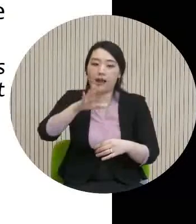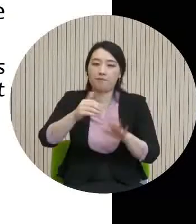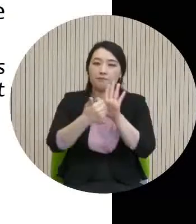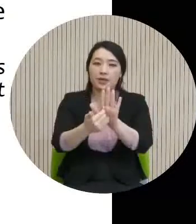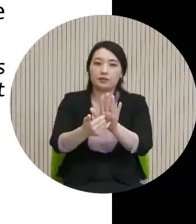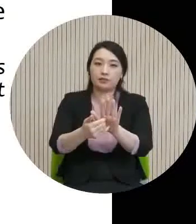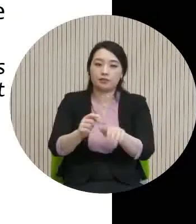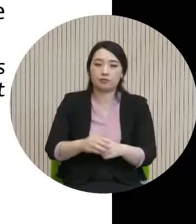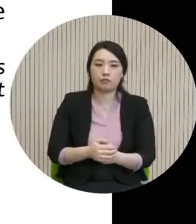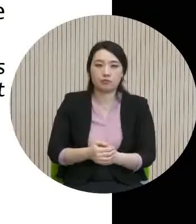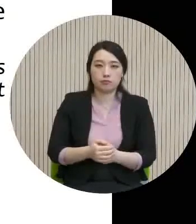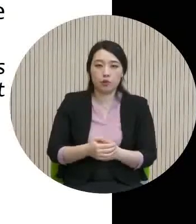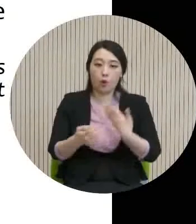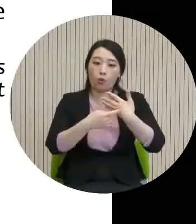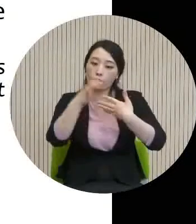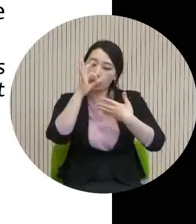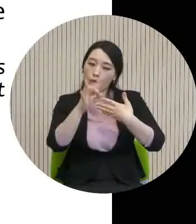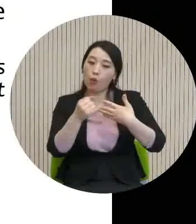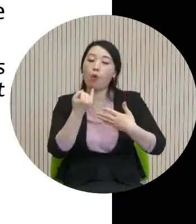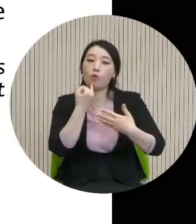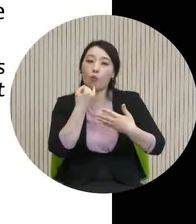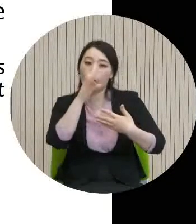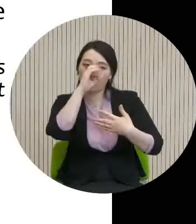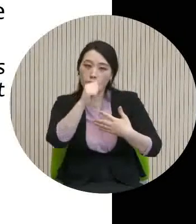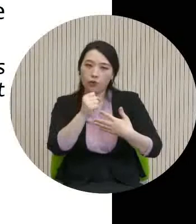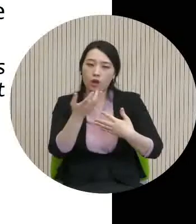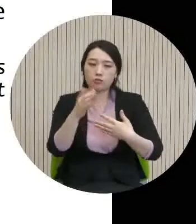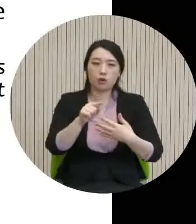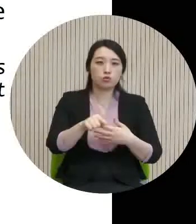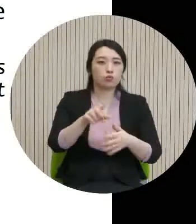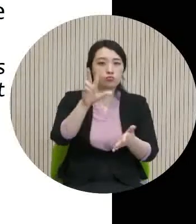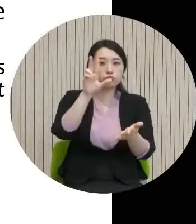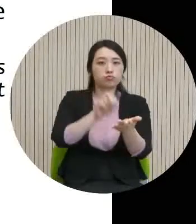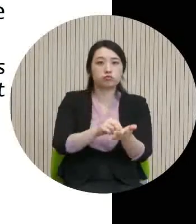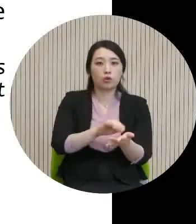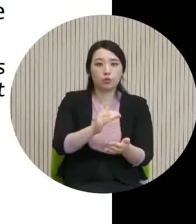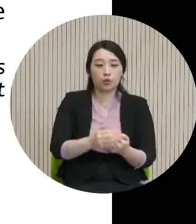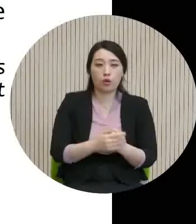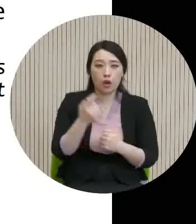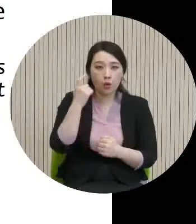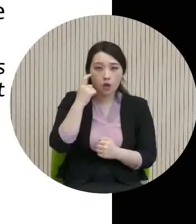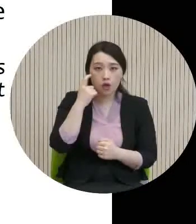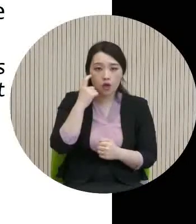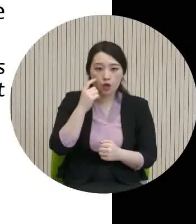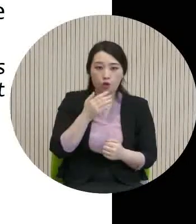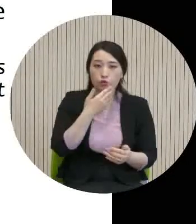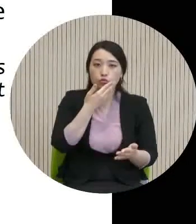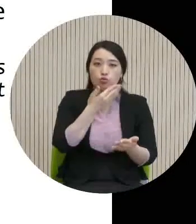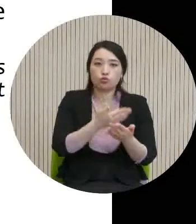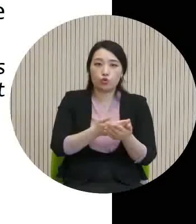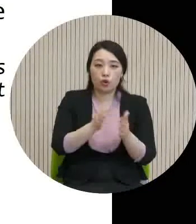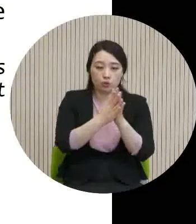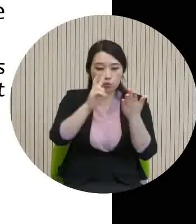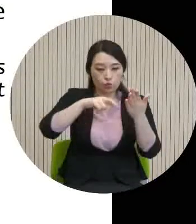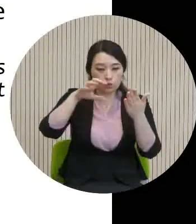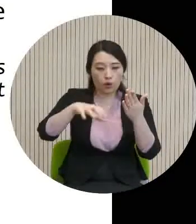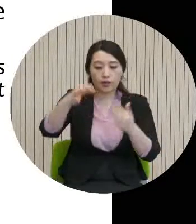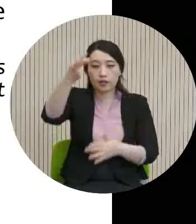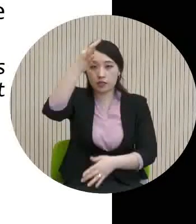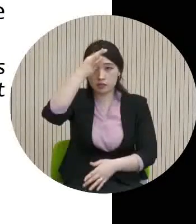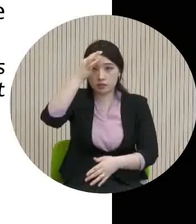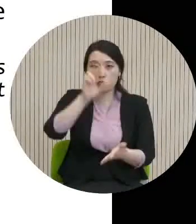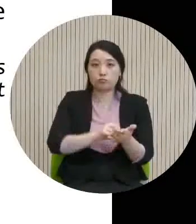However, there are problems in relation to at least two library functions. First is